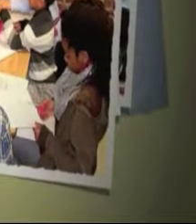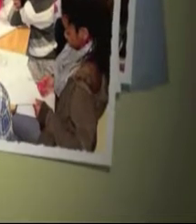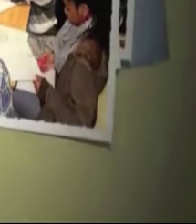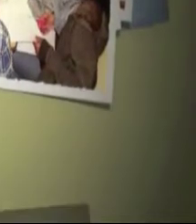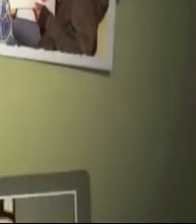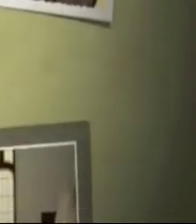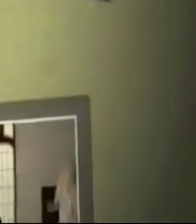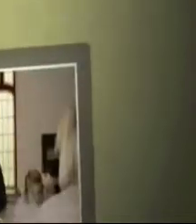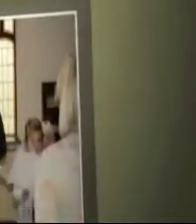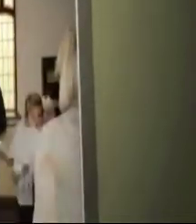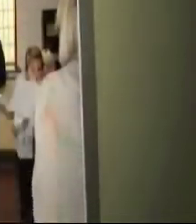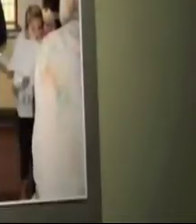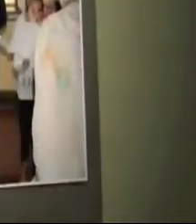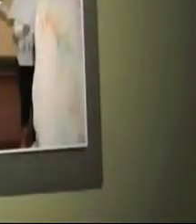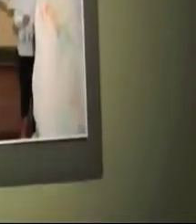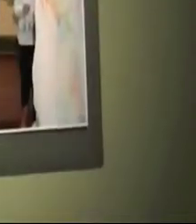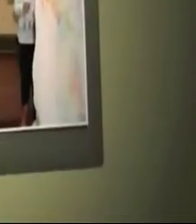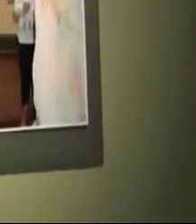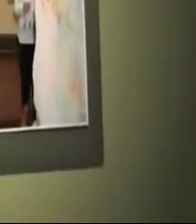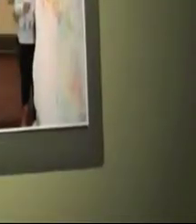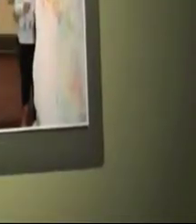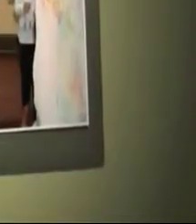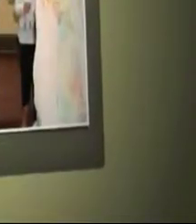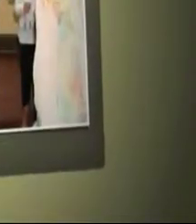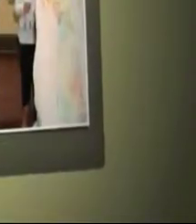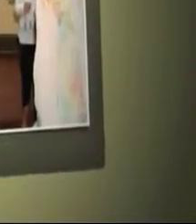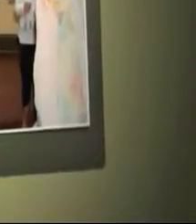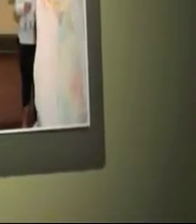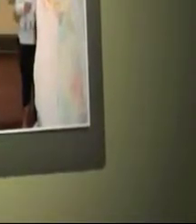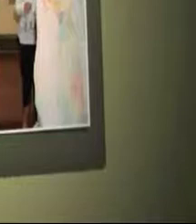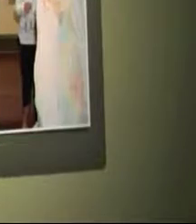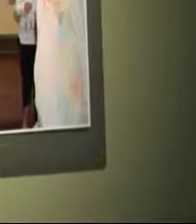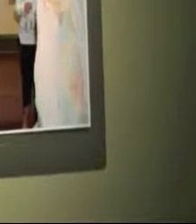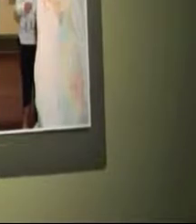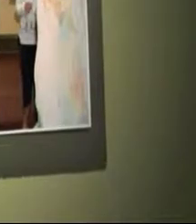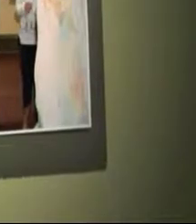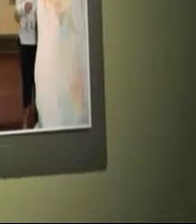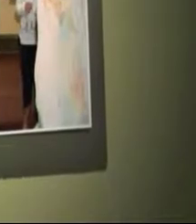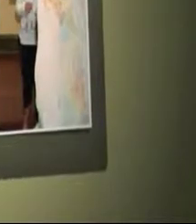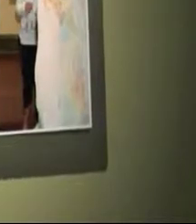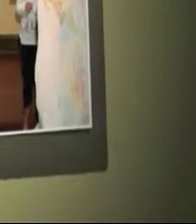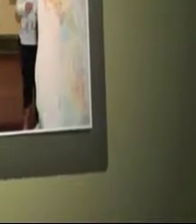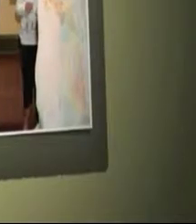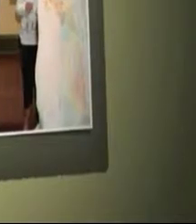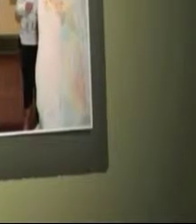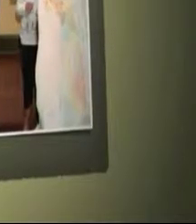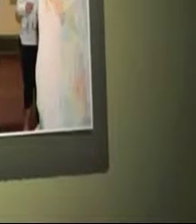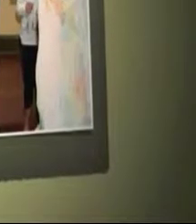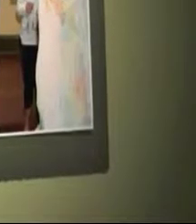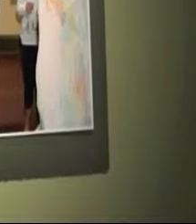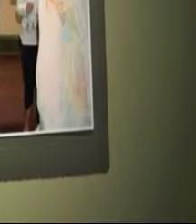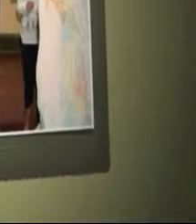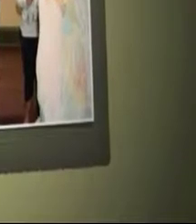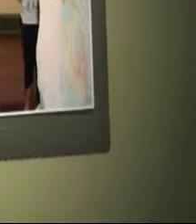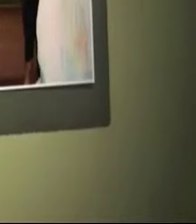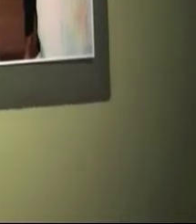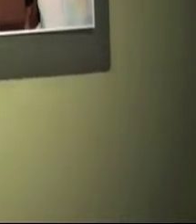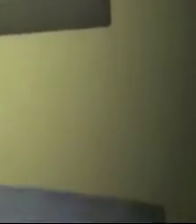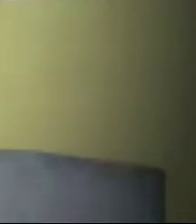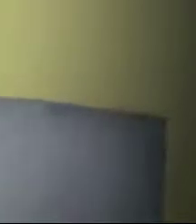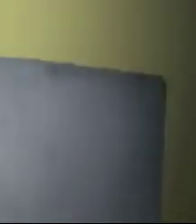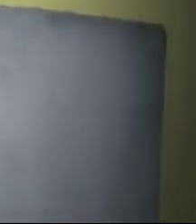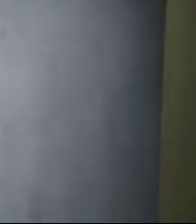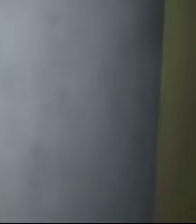to everyone's delight. In the coming year, we want to expand this ministry to support the spiritual and social needs of